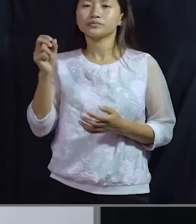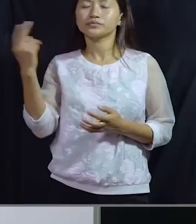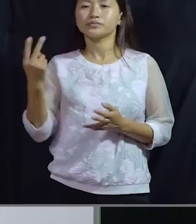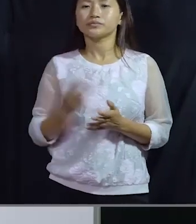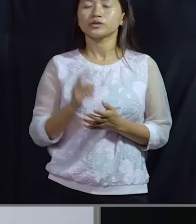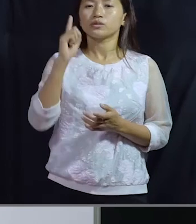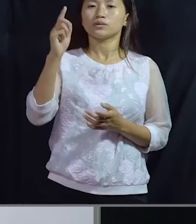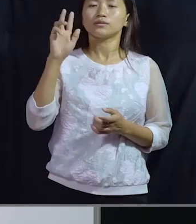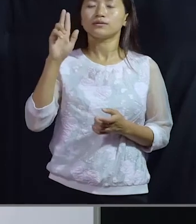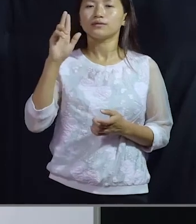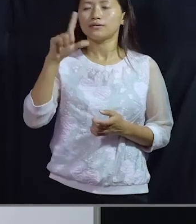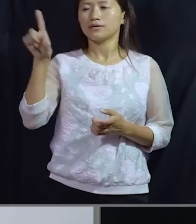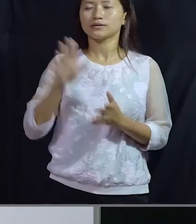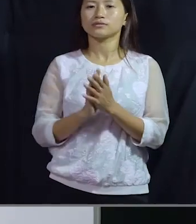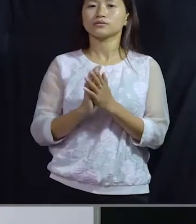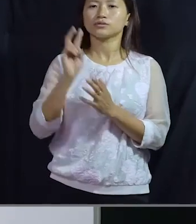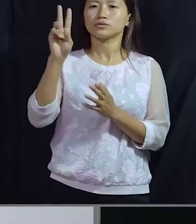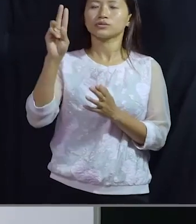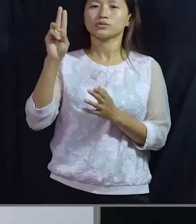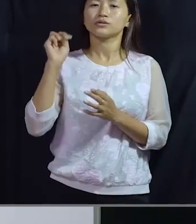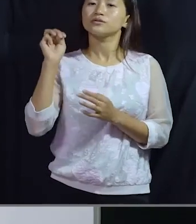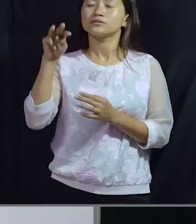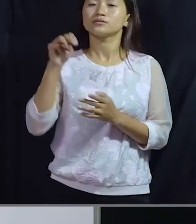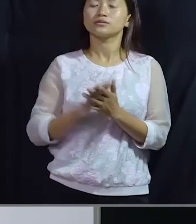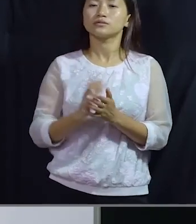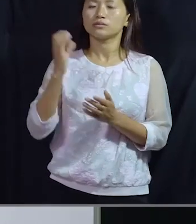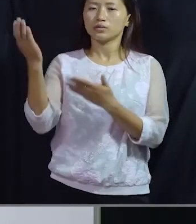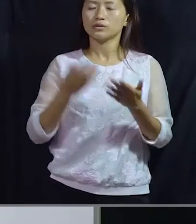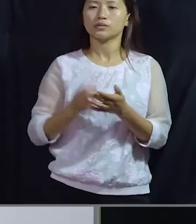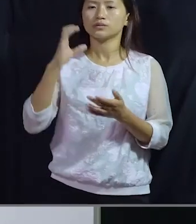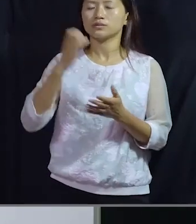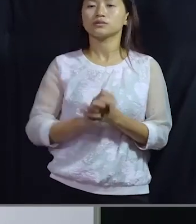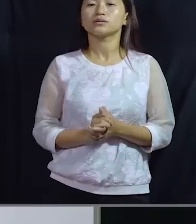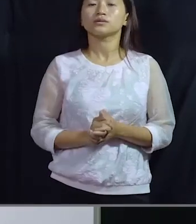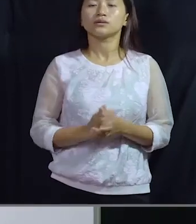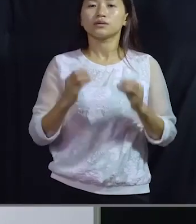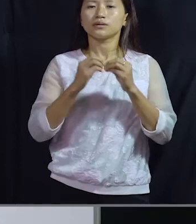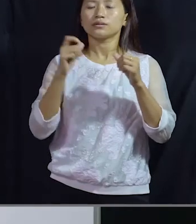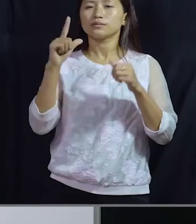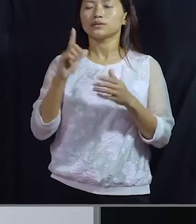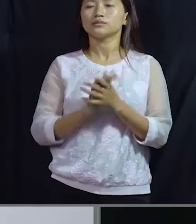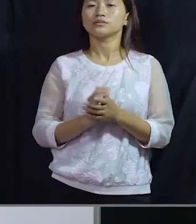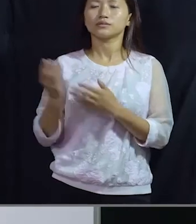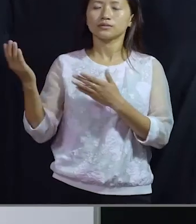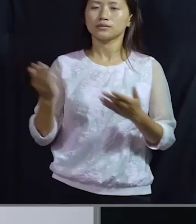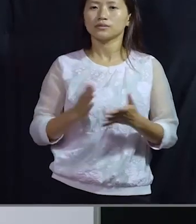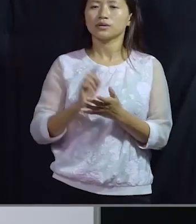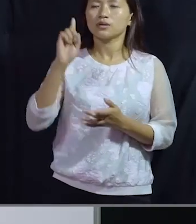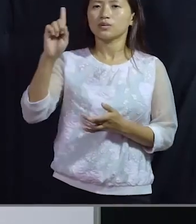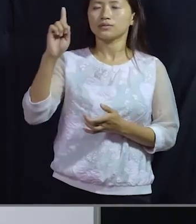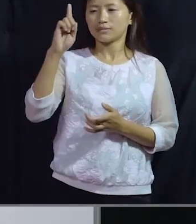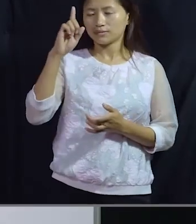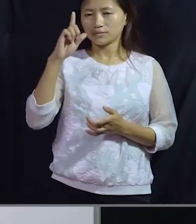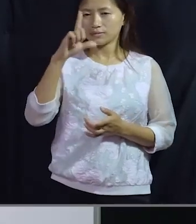is 1,20,000, that is the capital amount brought in by C. And the balance carried down is